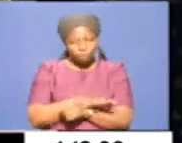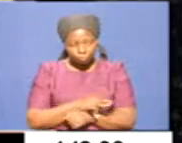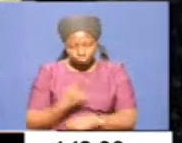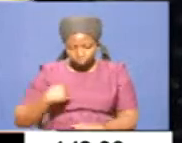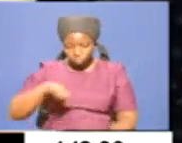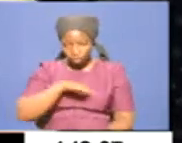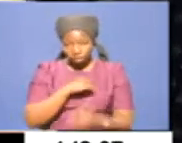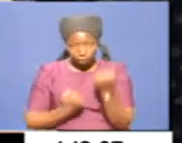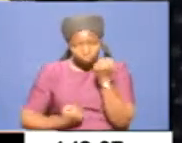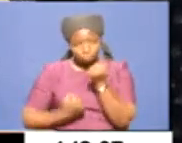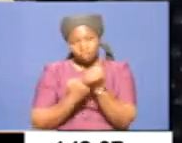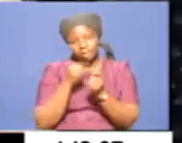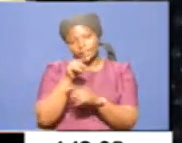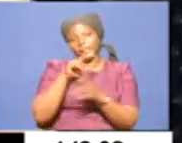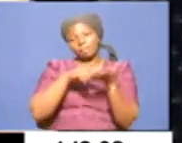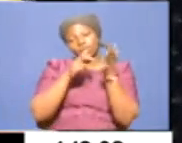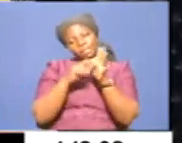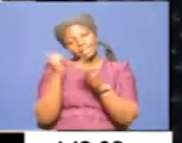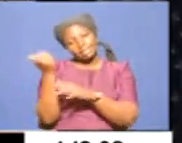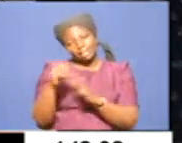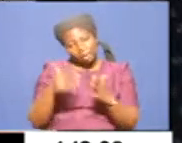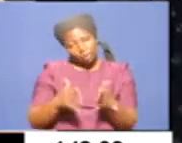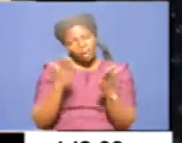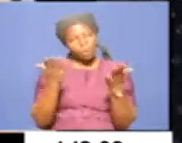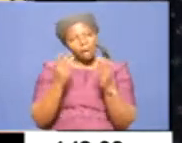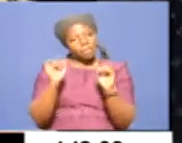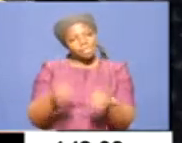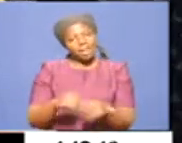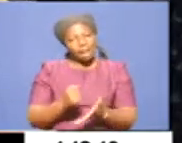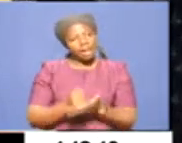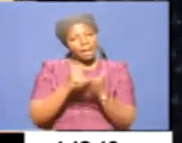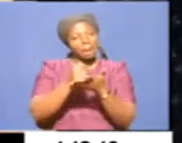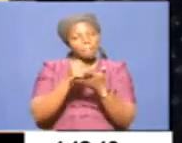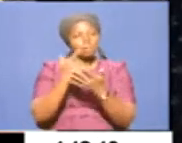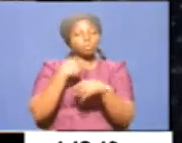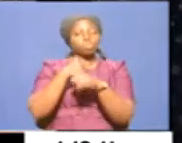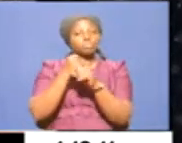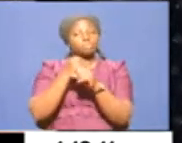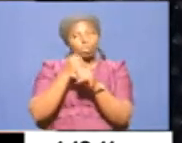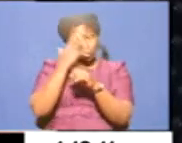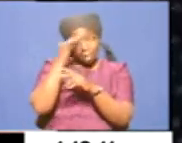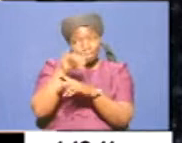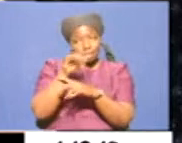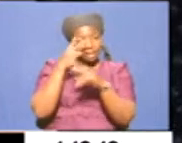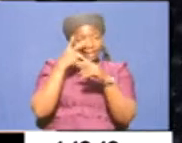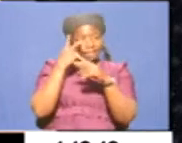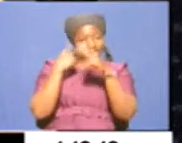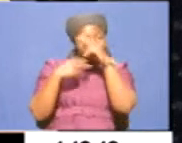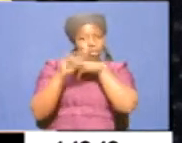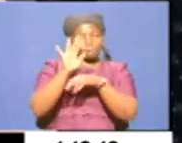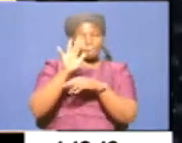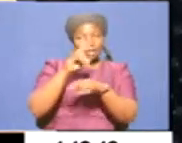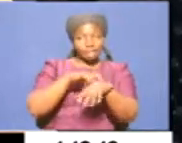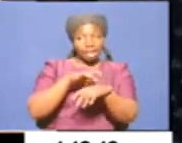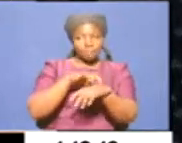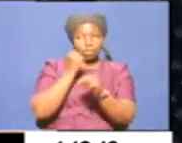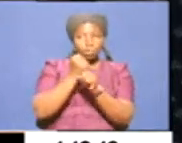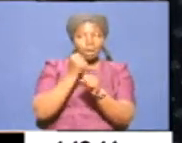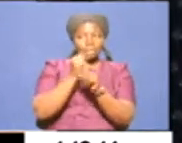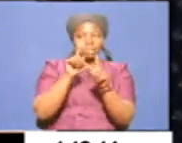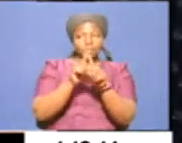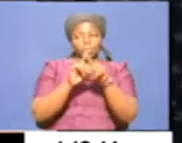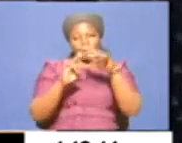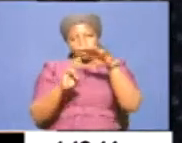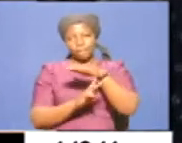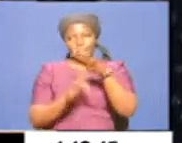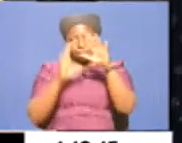can contribute, so that his vision that he had those years when he was the Vice President of the Republic of Kenya, that